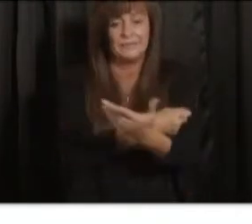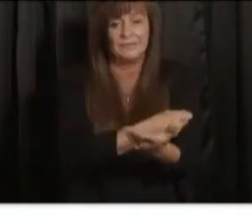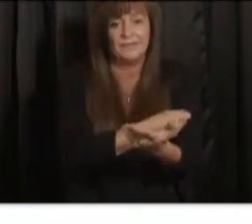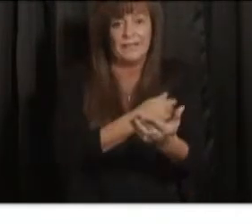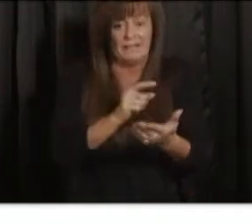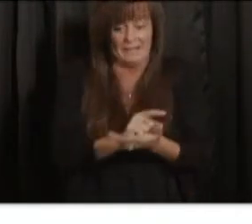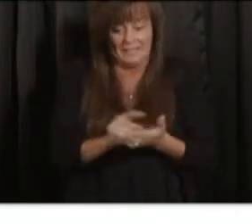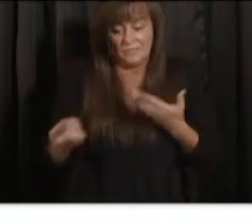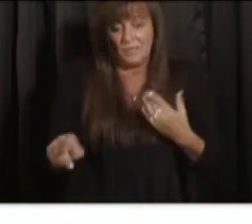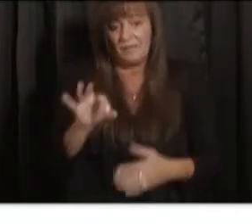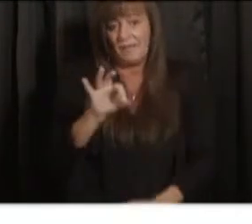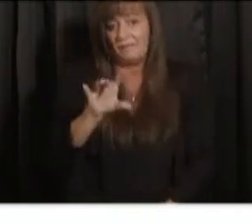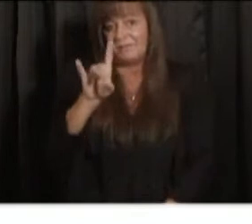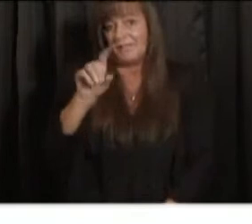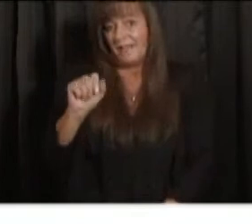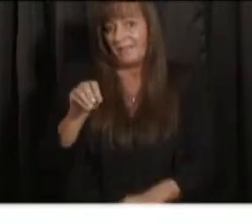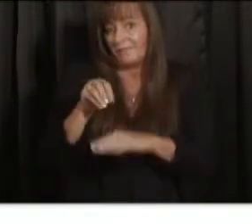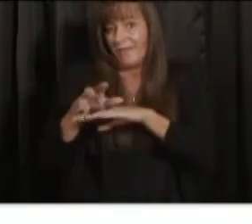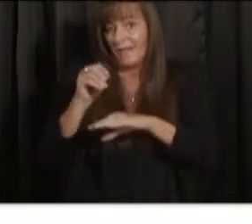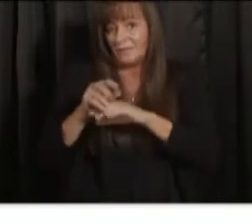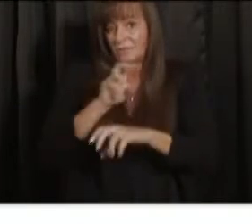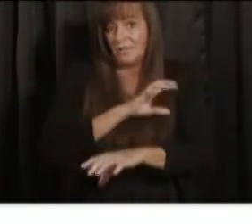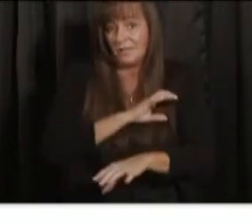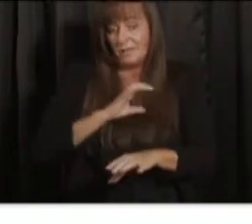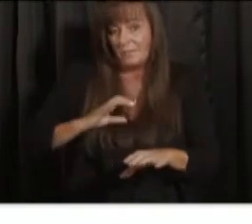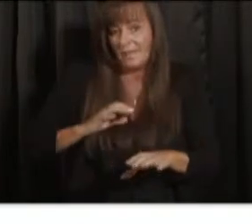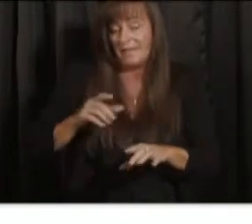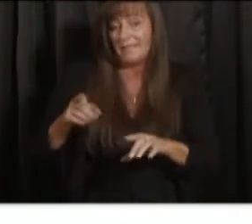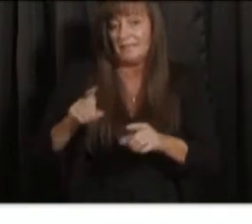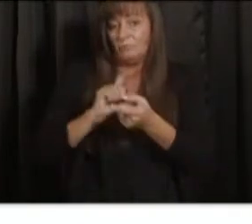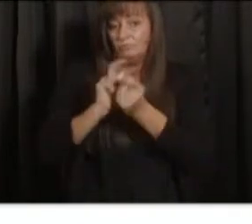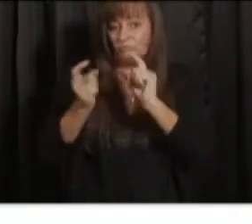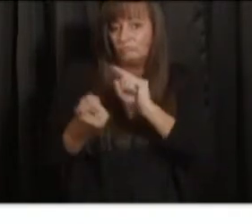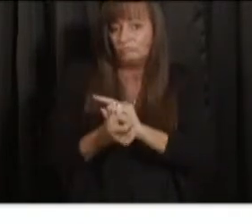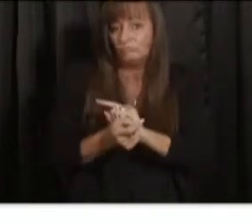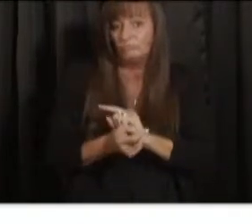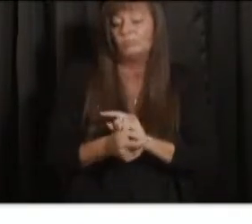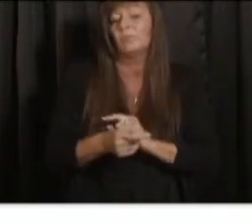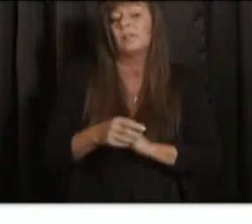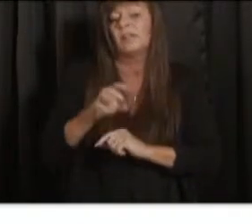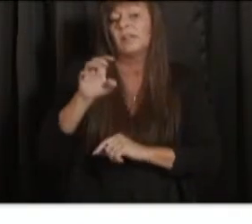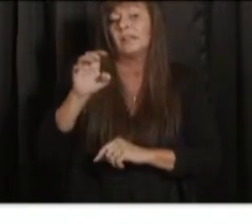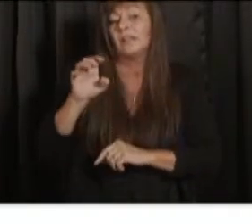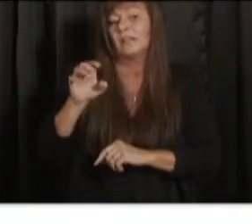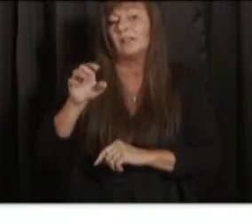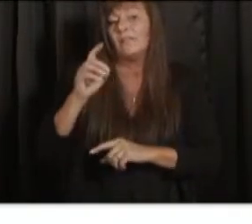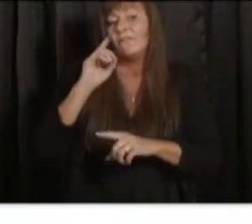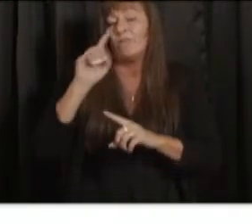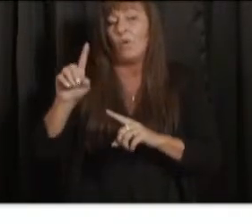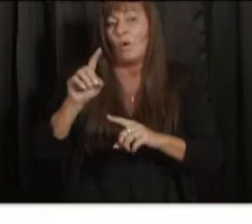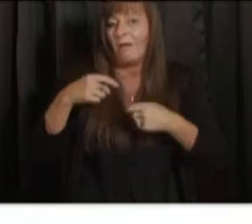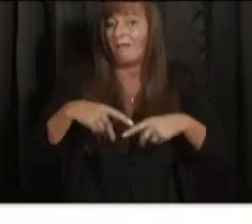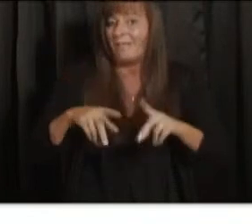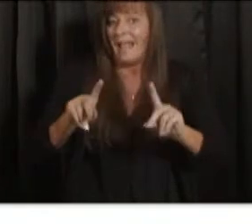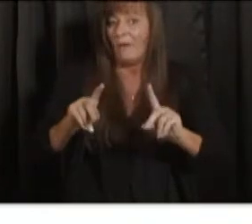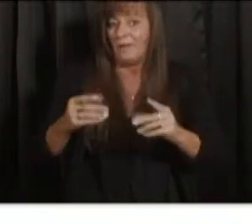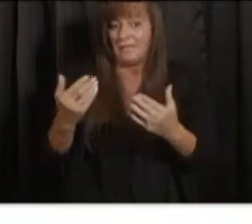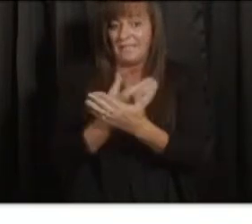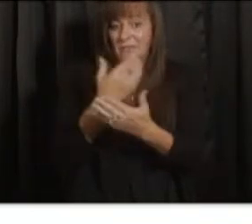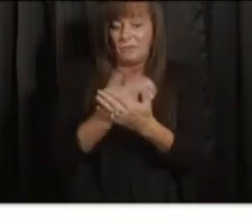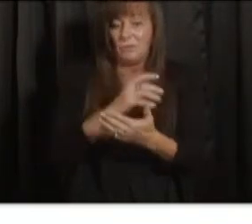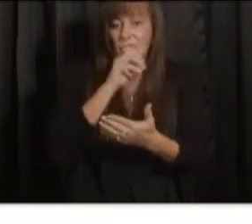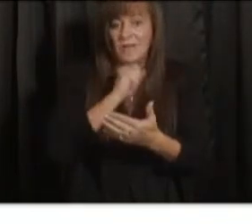FDA's advisory committee has made a recommendation to amend the EUA for the Pfizer vaccine to allow for vaccination of this new age